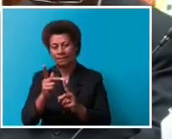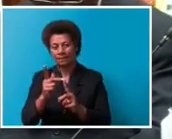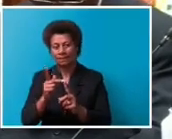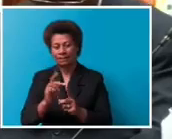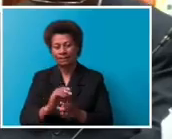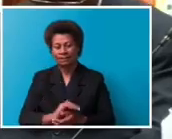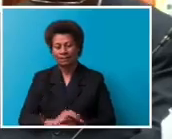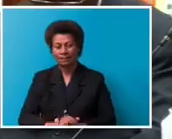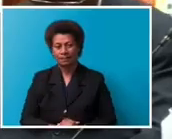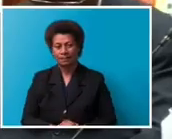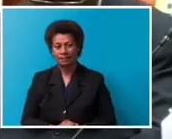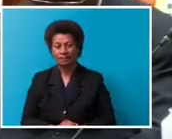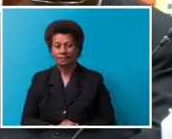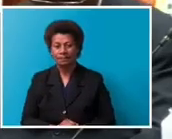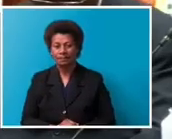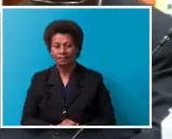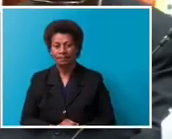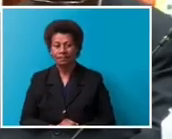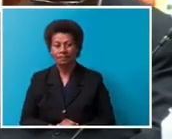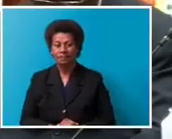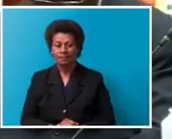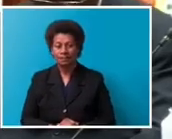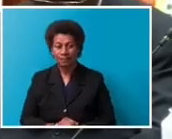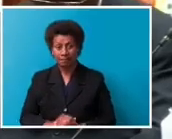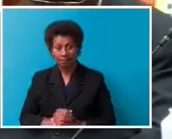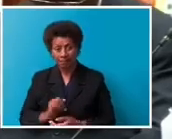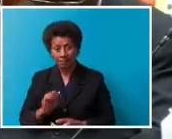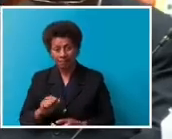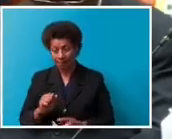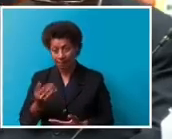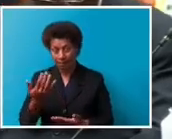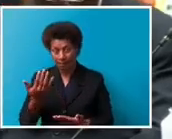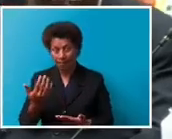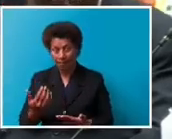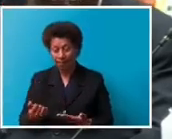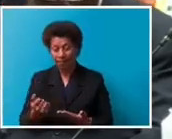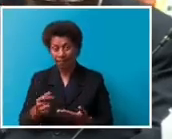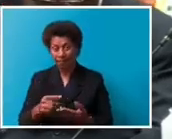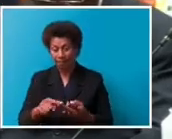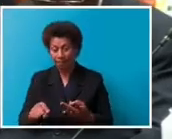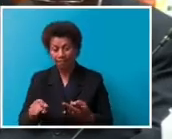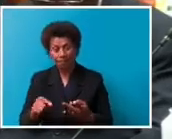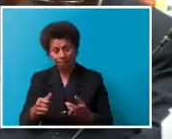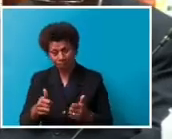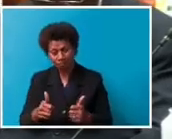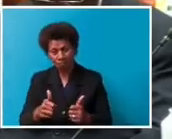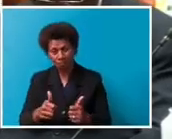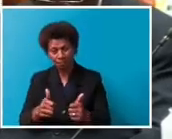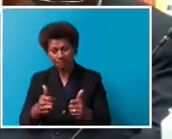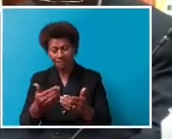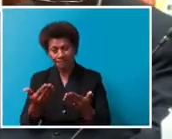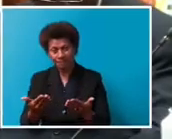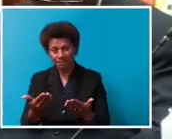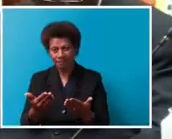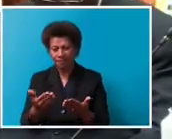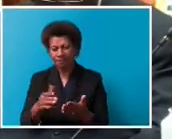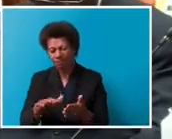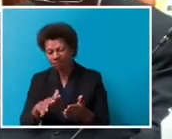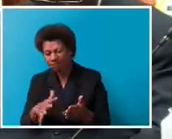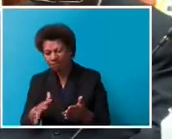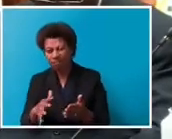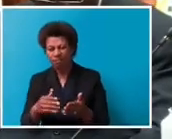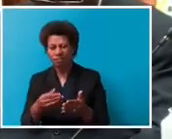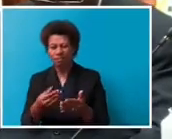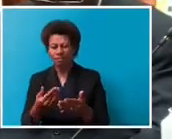Yet, despite these advantages, our journey has not been without hardship. Political instability, periods of strained